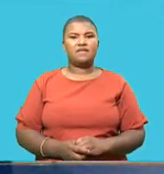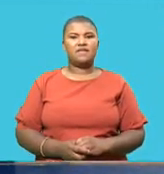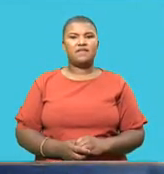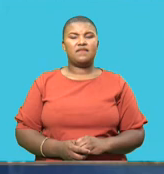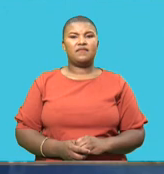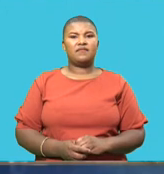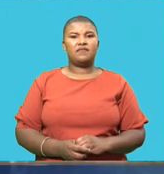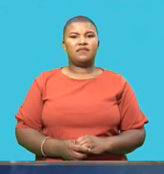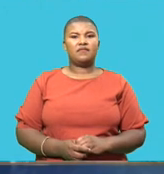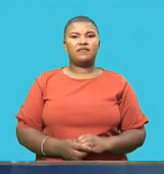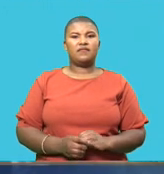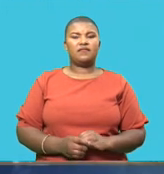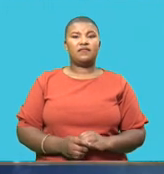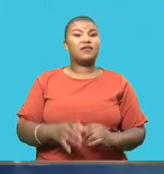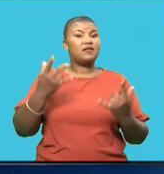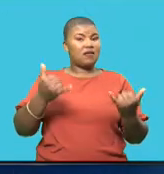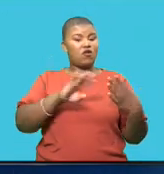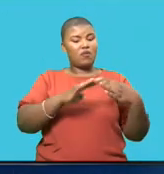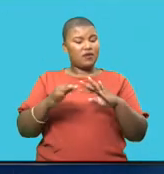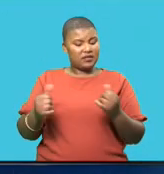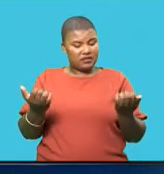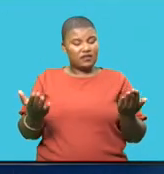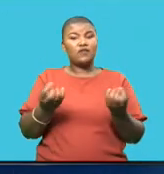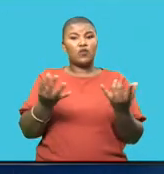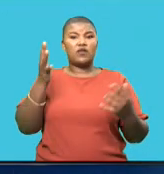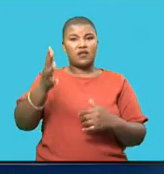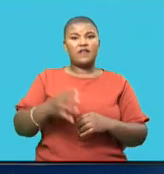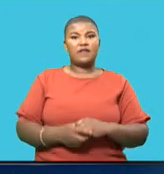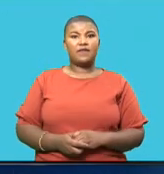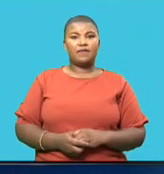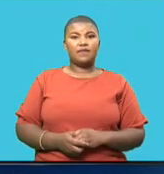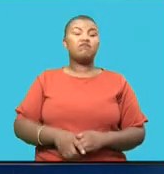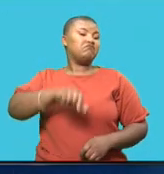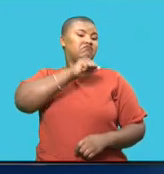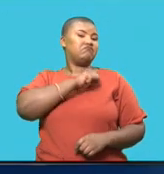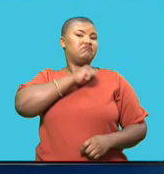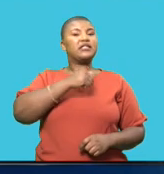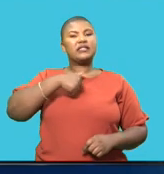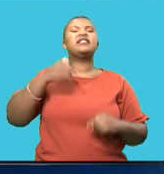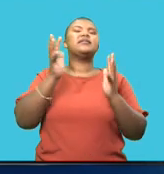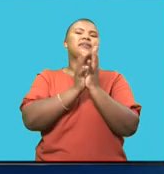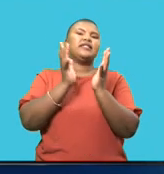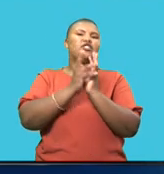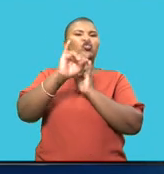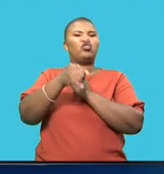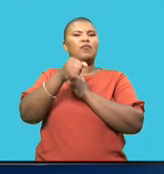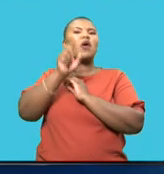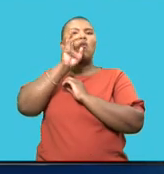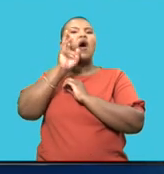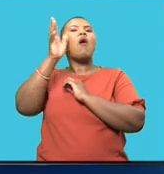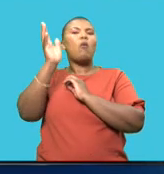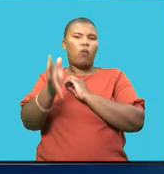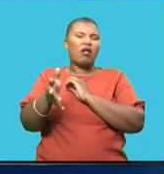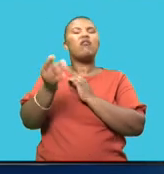ka ditshebeletso tsa tshohanyetso setjhabeng. Fortunately, re ile ra ba le meeting le Joburg Water where they informed us hore re tlo ba